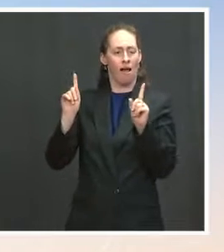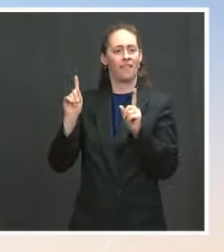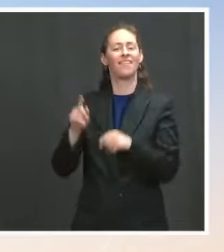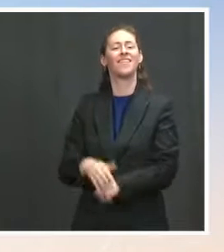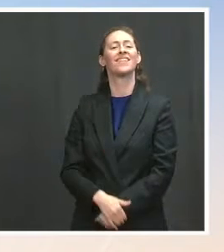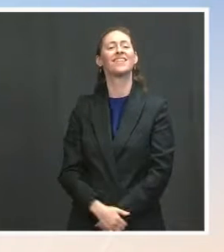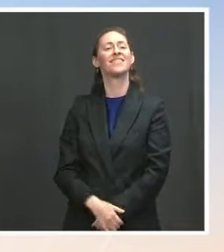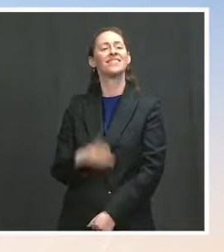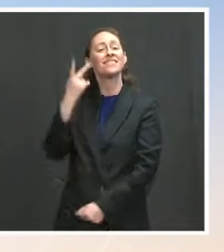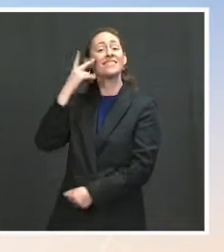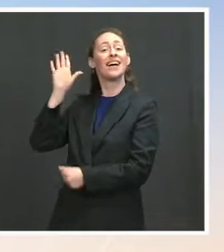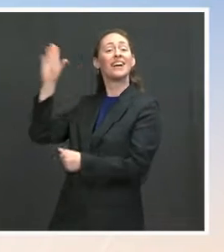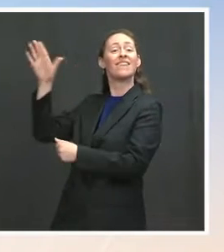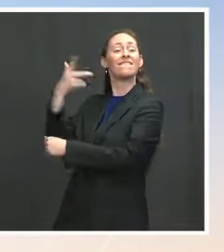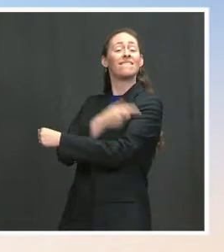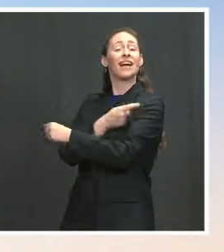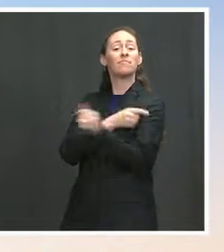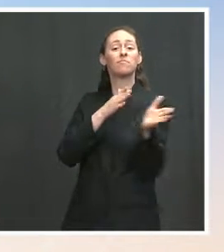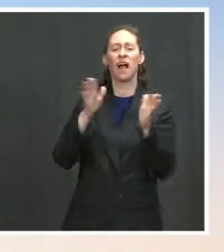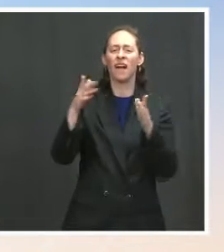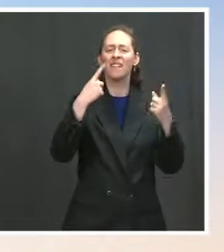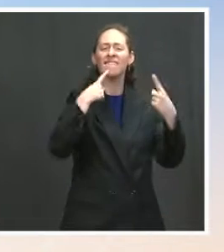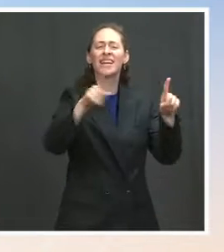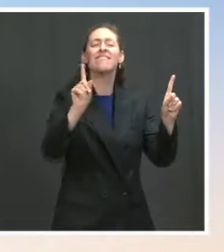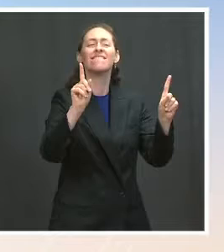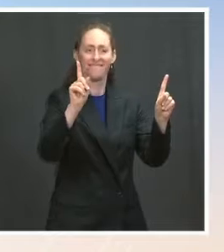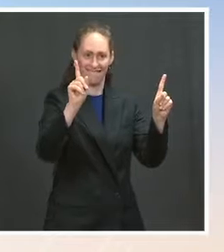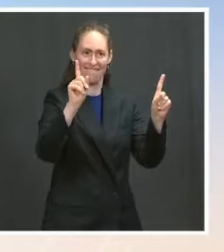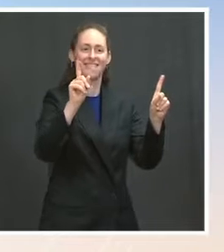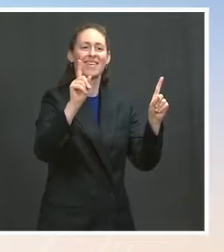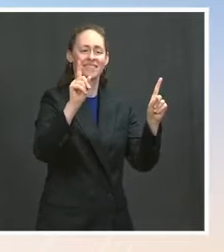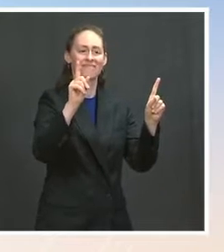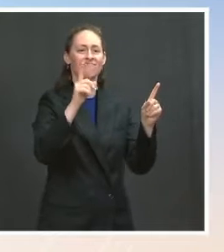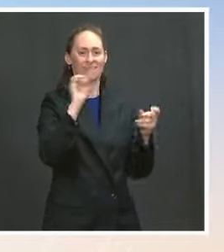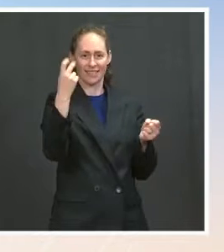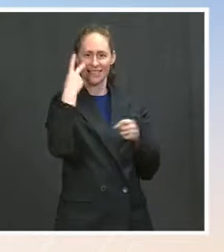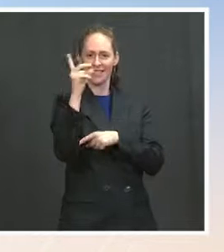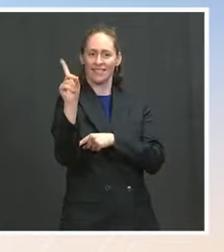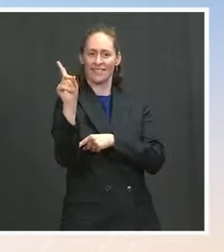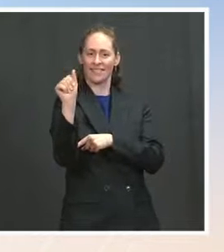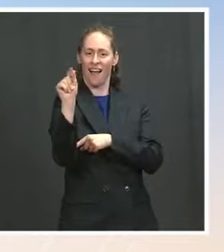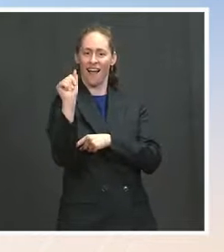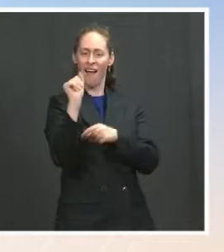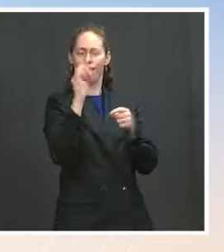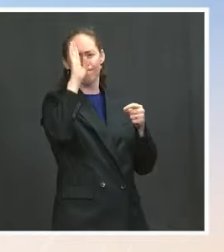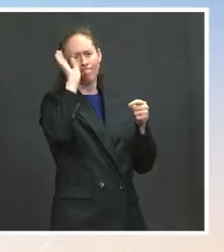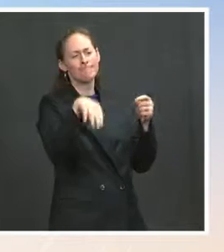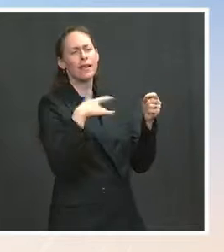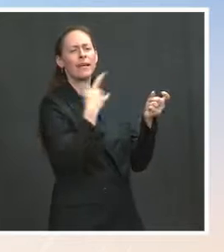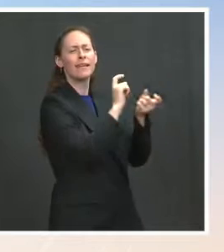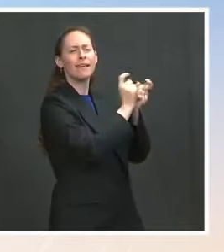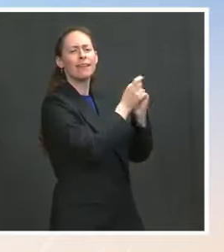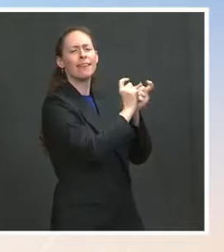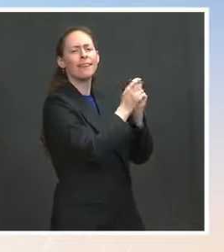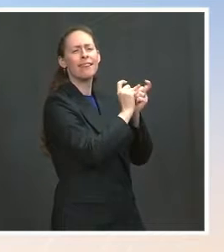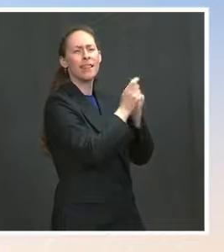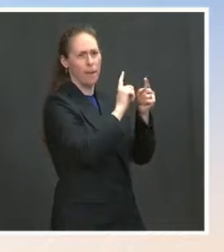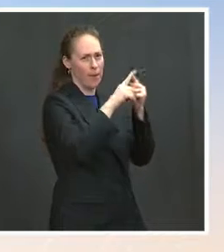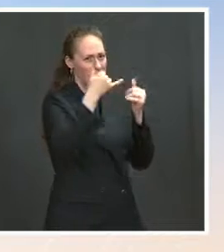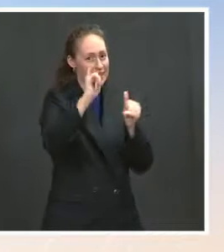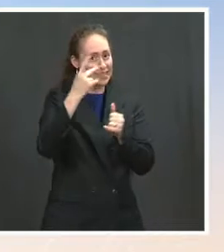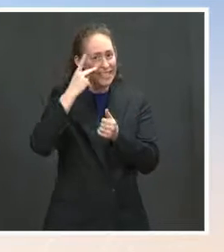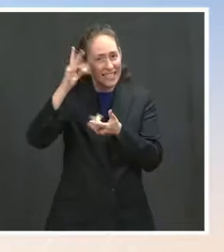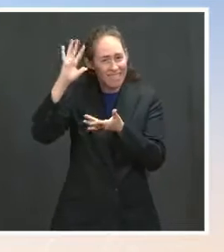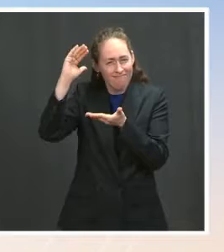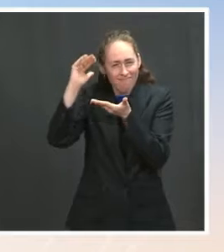While weekly data can be volatile, since taking office, average claims have fallen by about 50%, which you can see in this chart over the